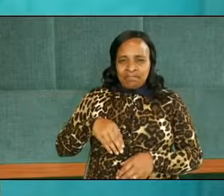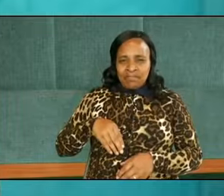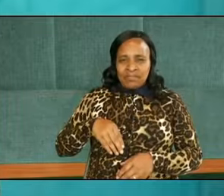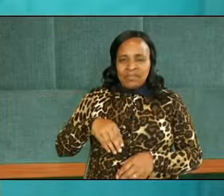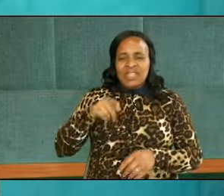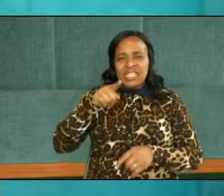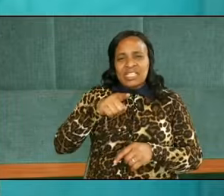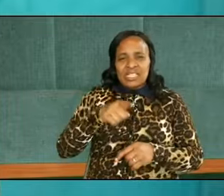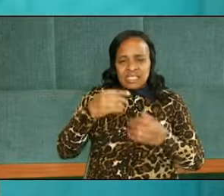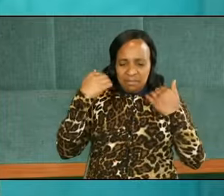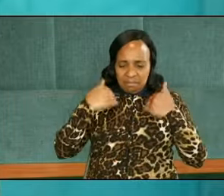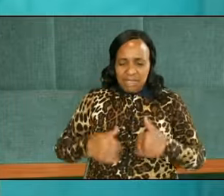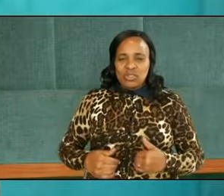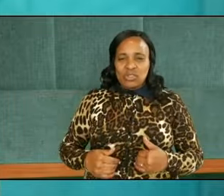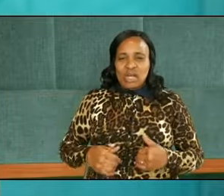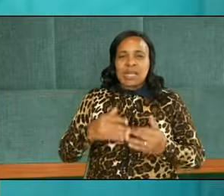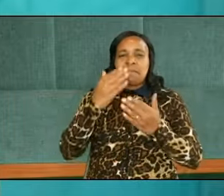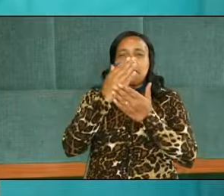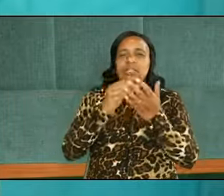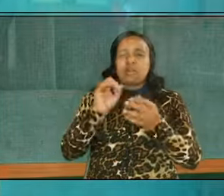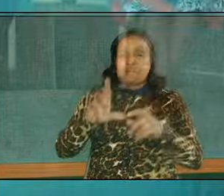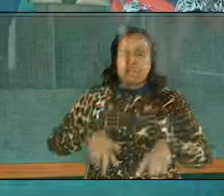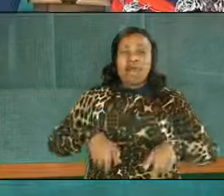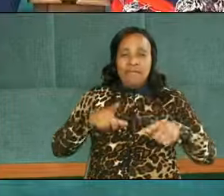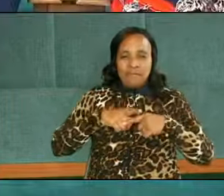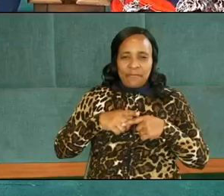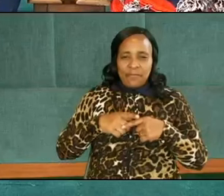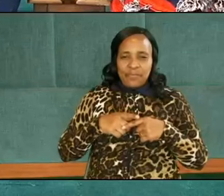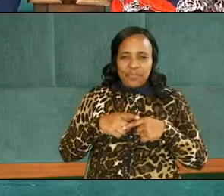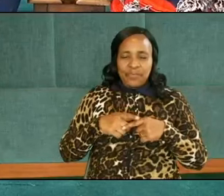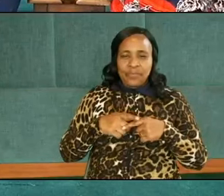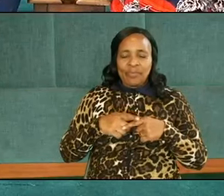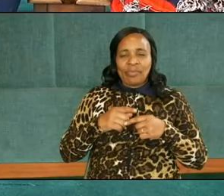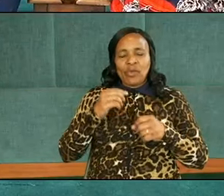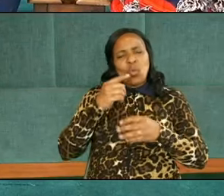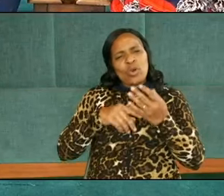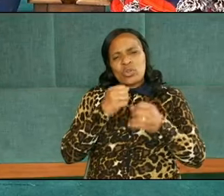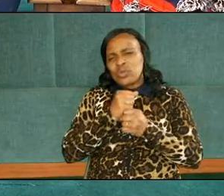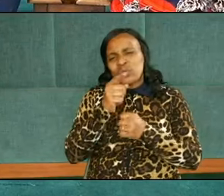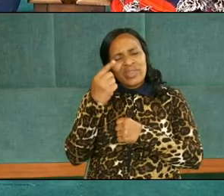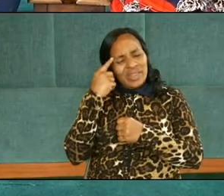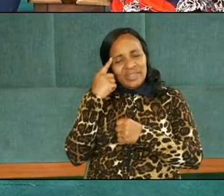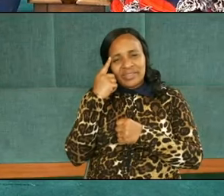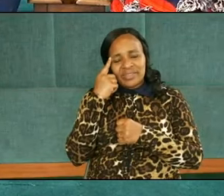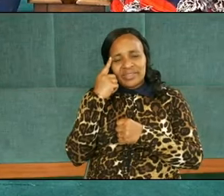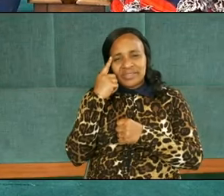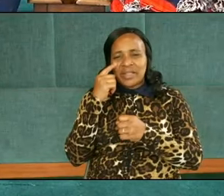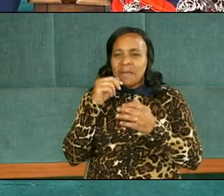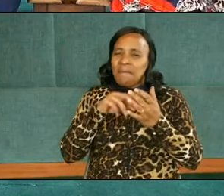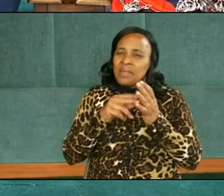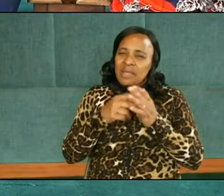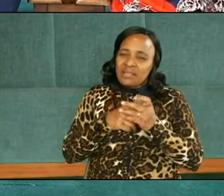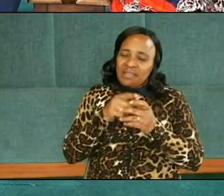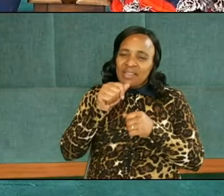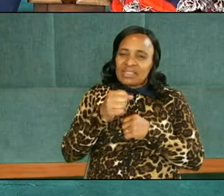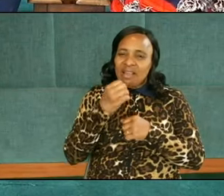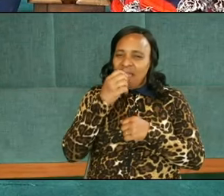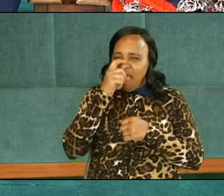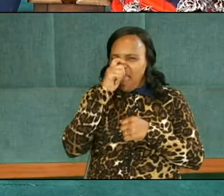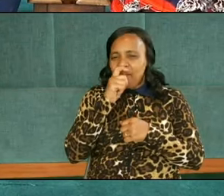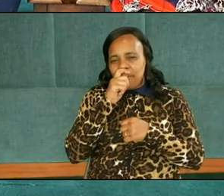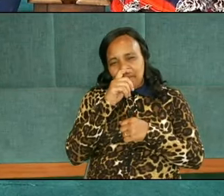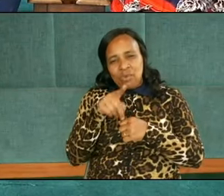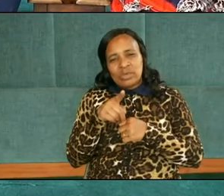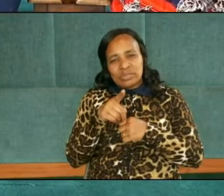it is part and parcel of my life. So Eugene, what do you think? Yeah, envy is ignorance, I've heard it